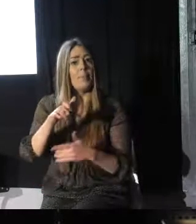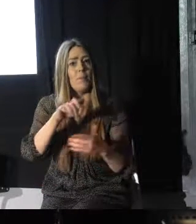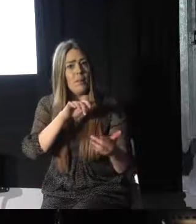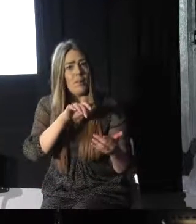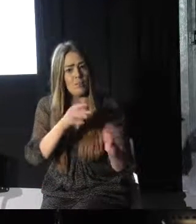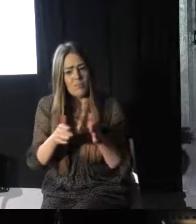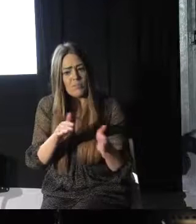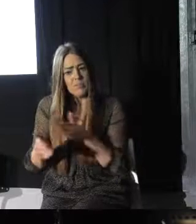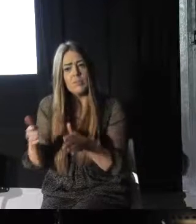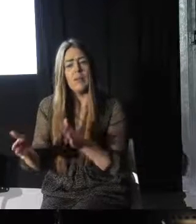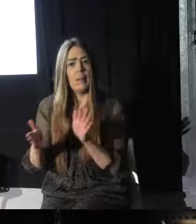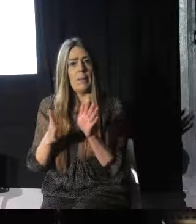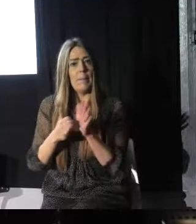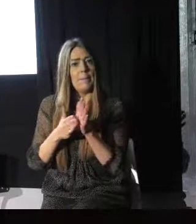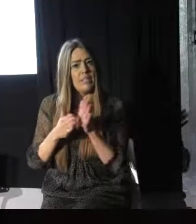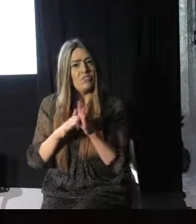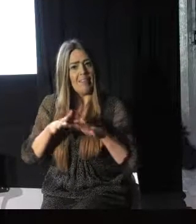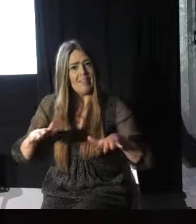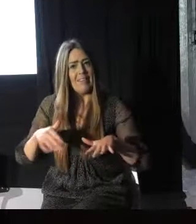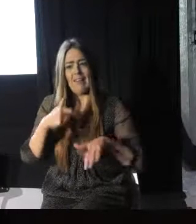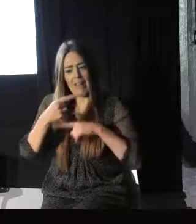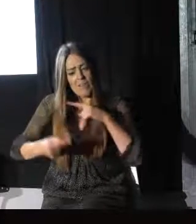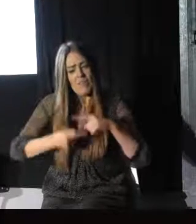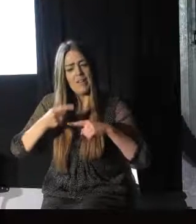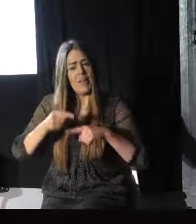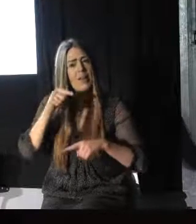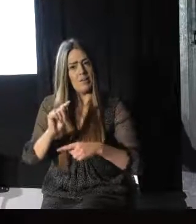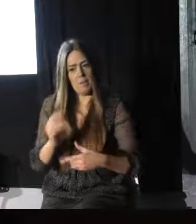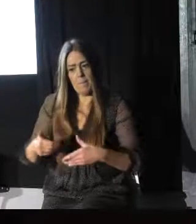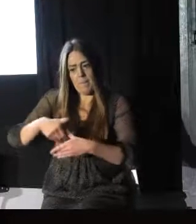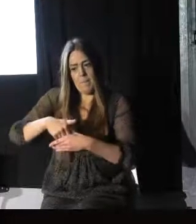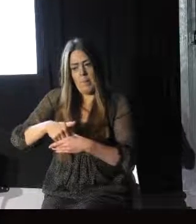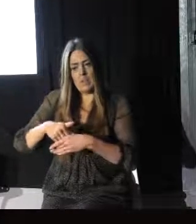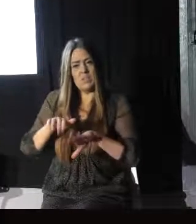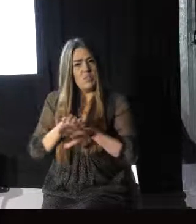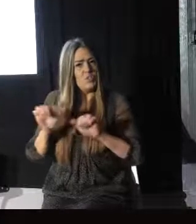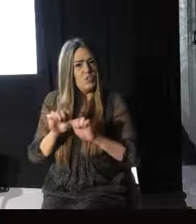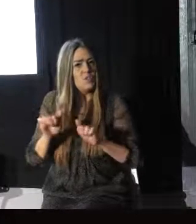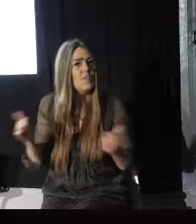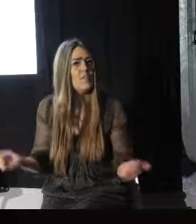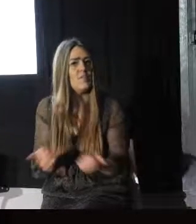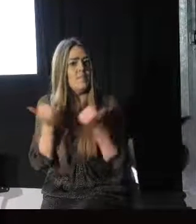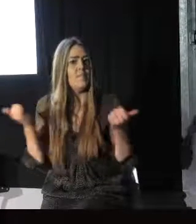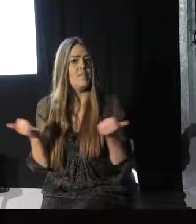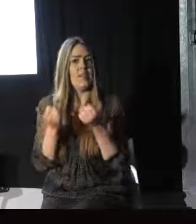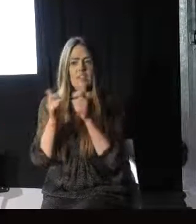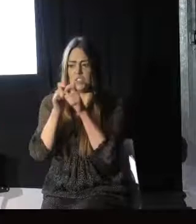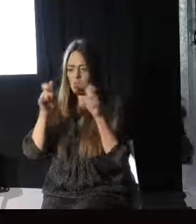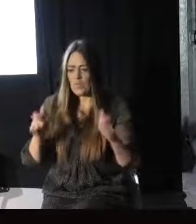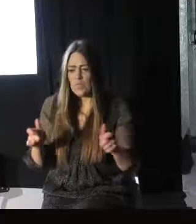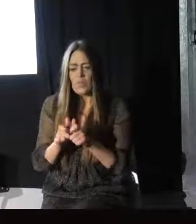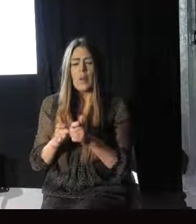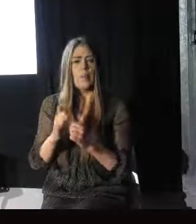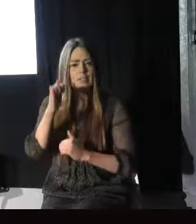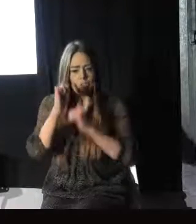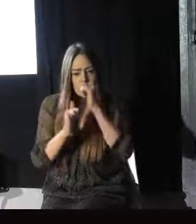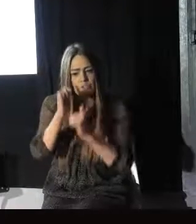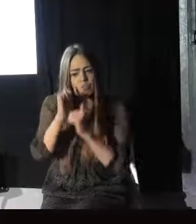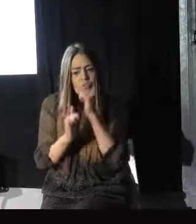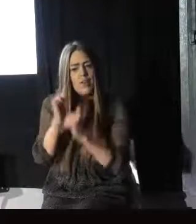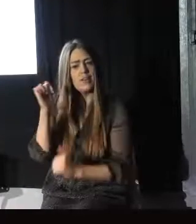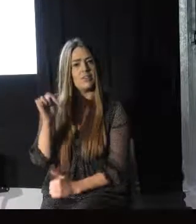year are part, again, of these unfinished frameworks and structures and